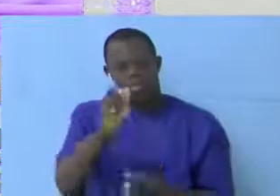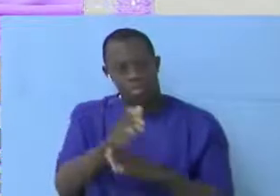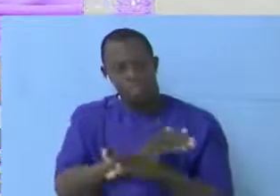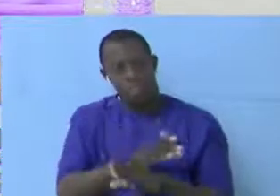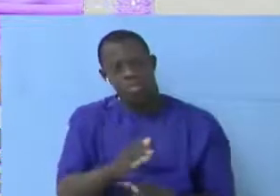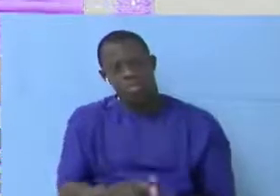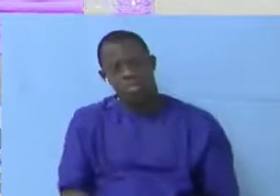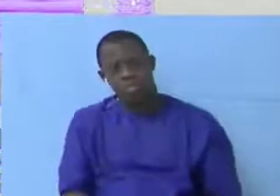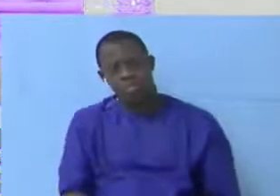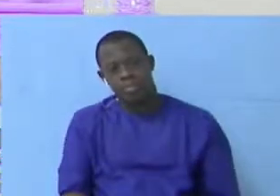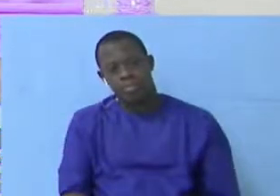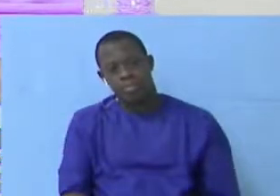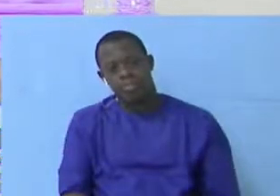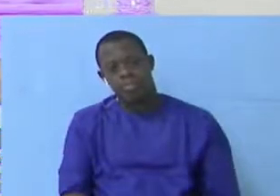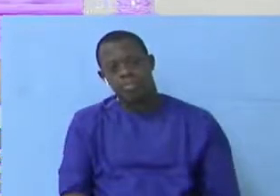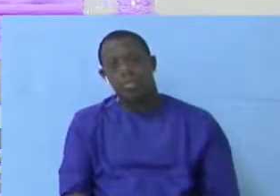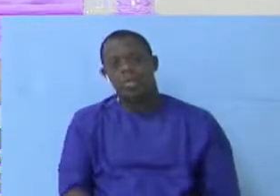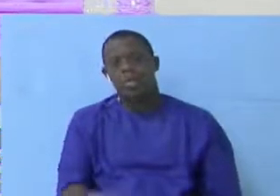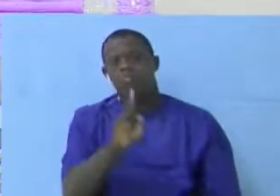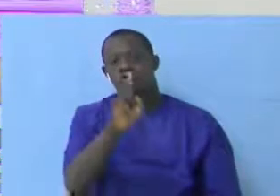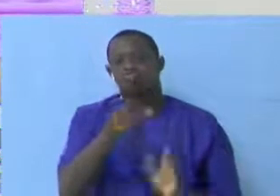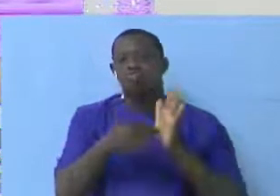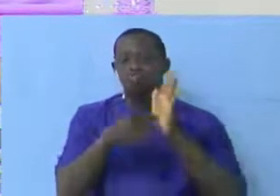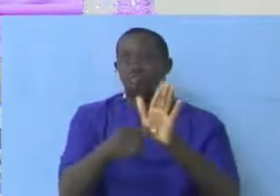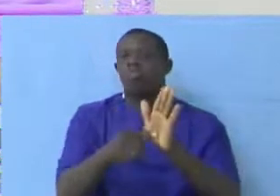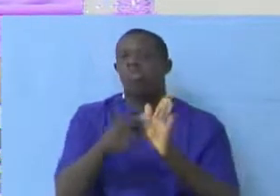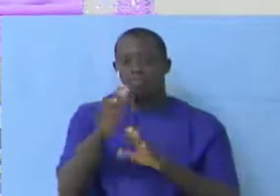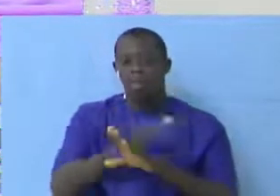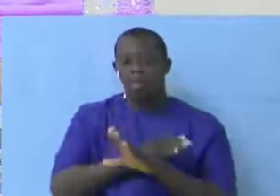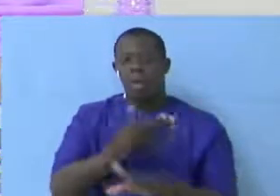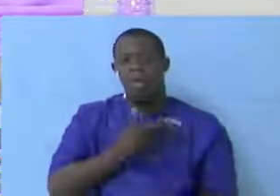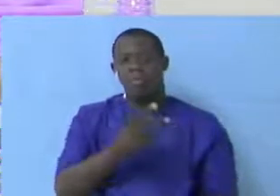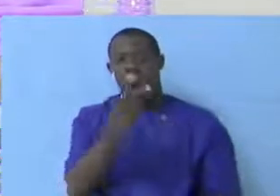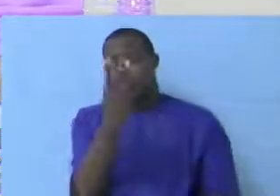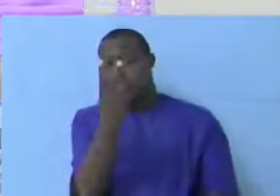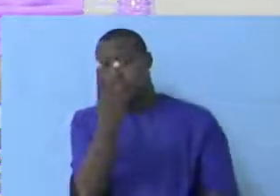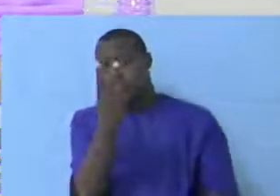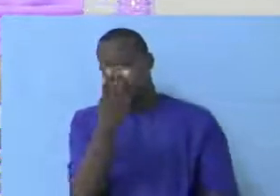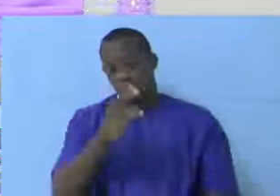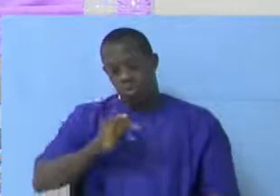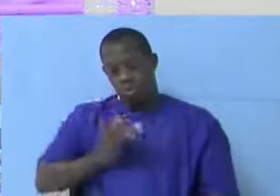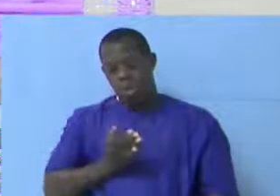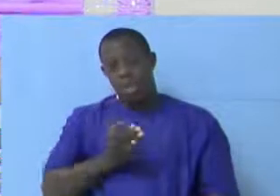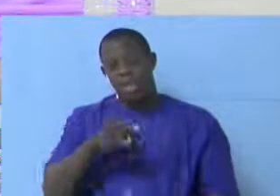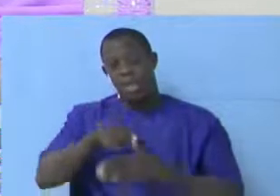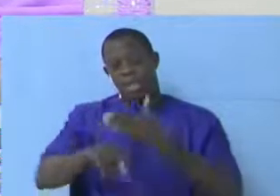have indicated that there were 2 women in the group of 50.